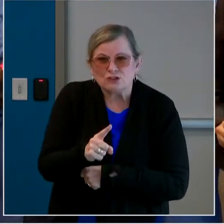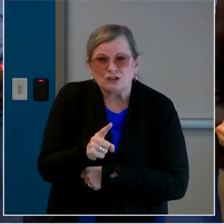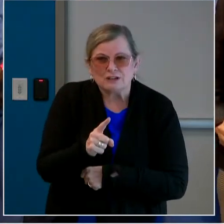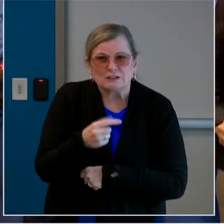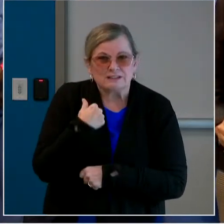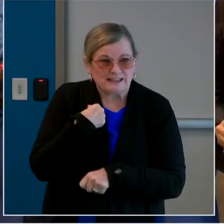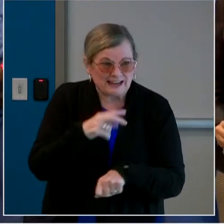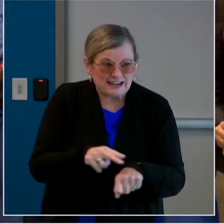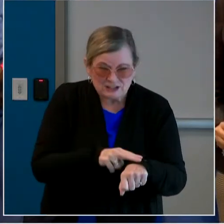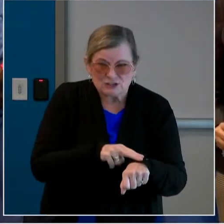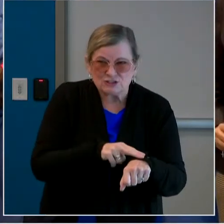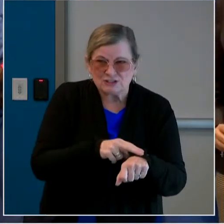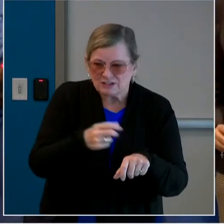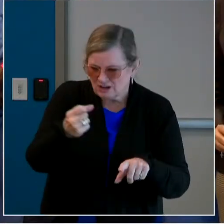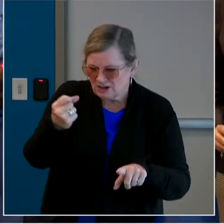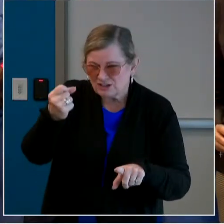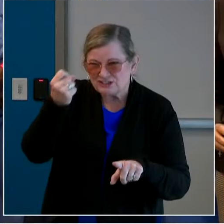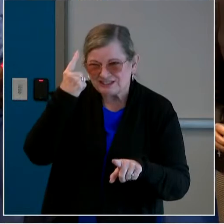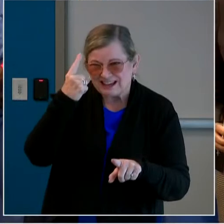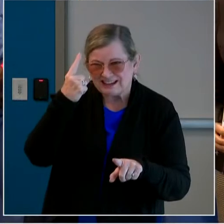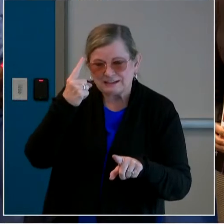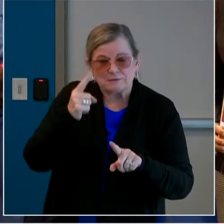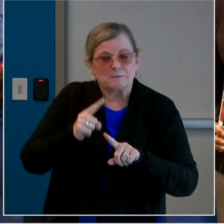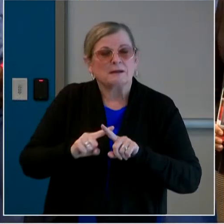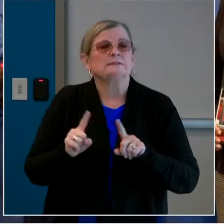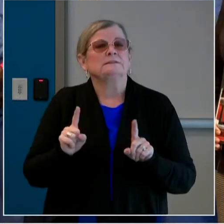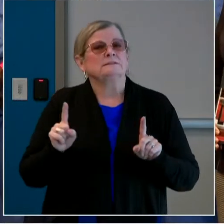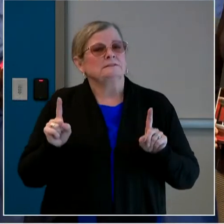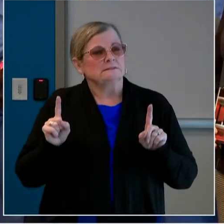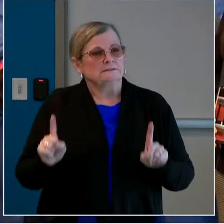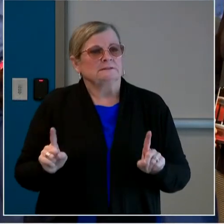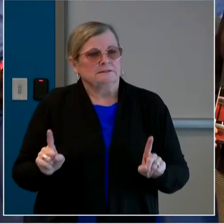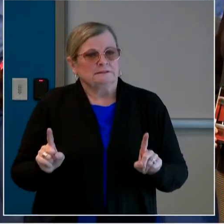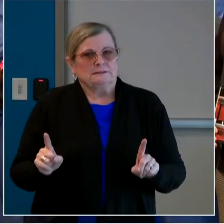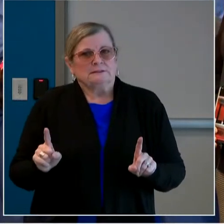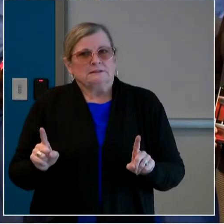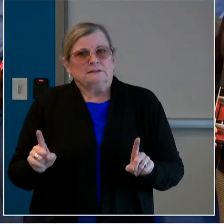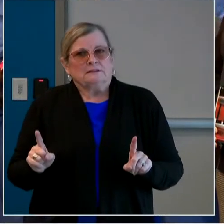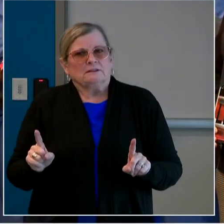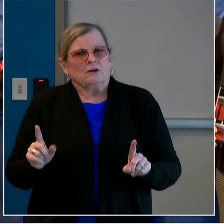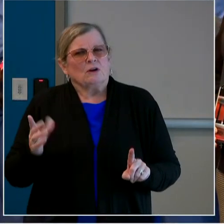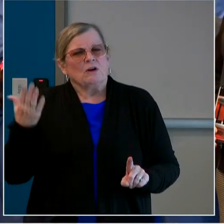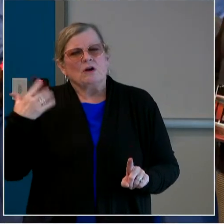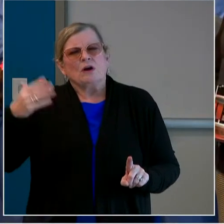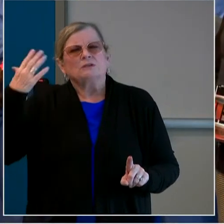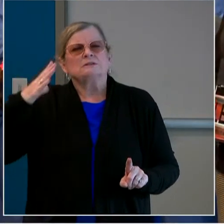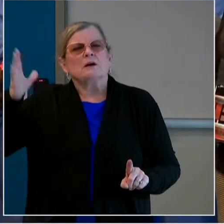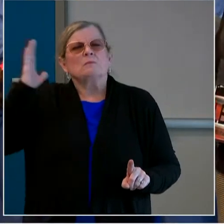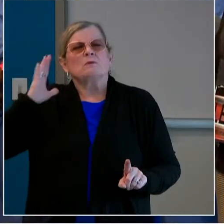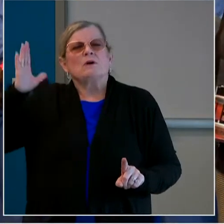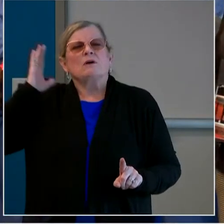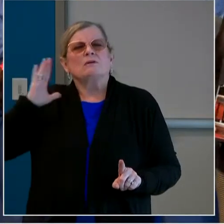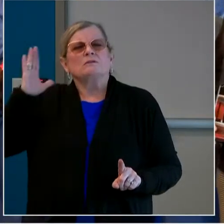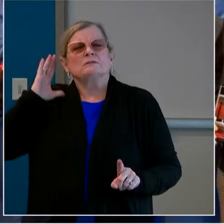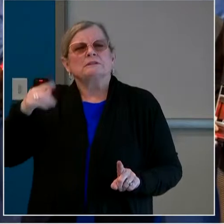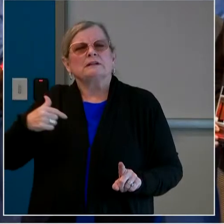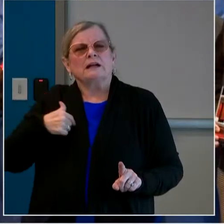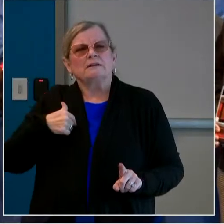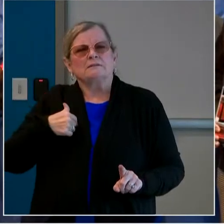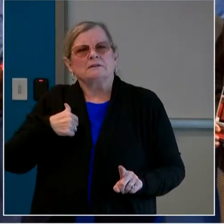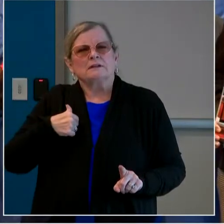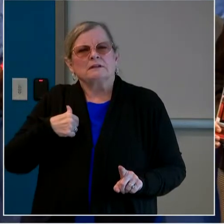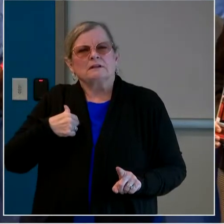understands that, as a little button I once had back in the Women's Political Caucus